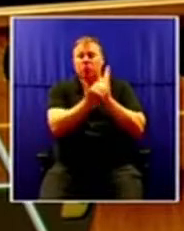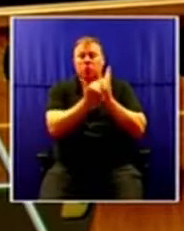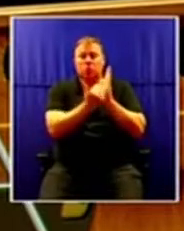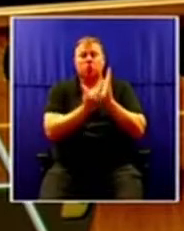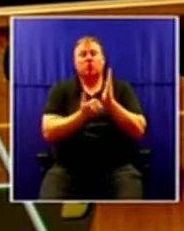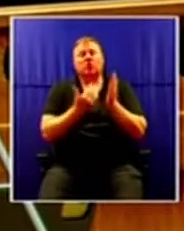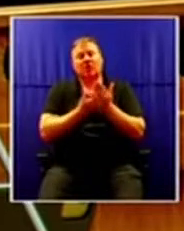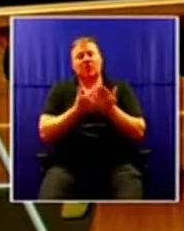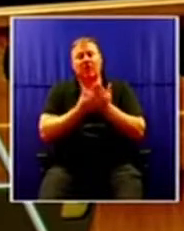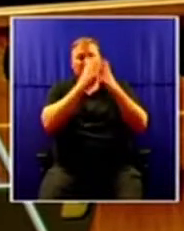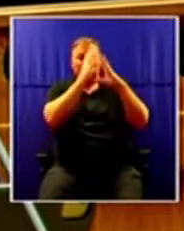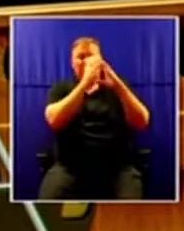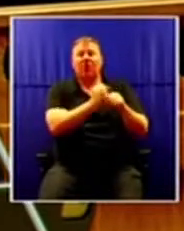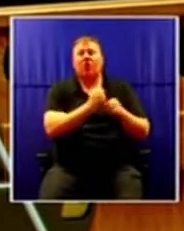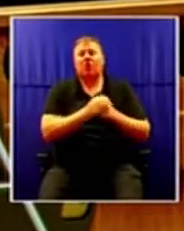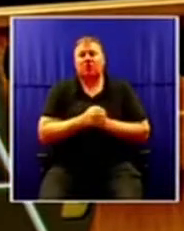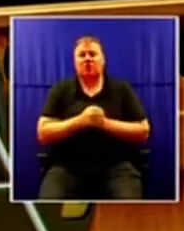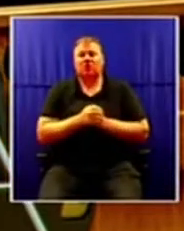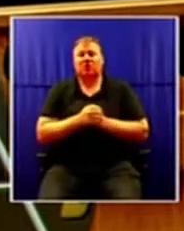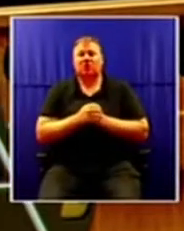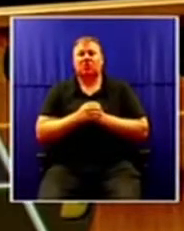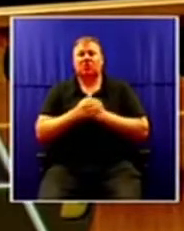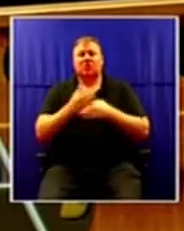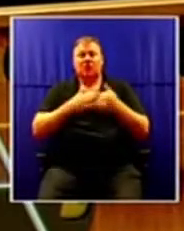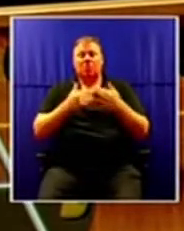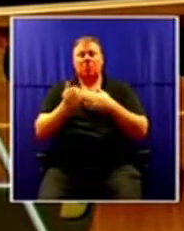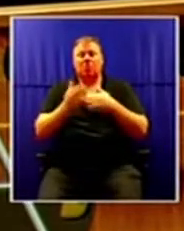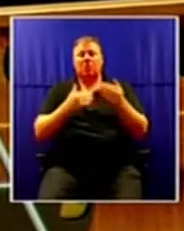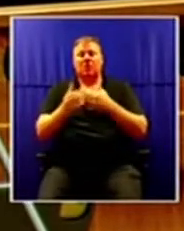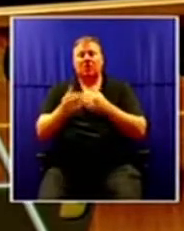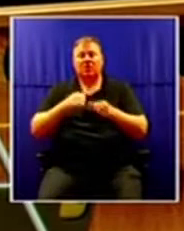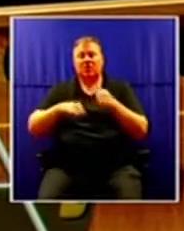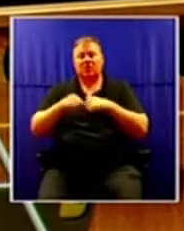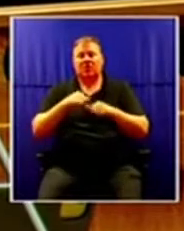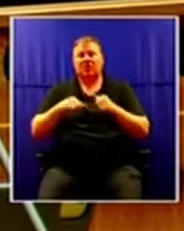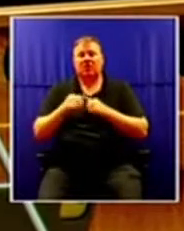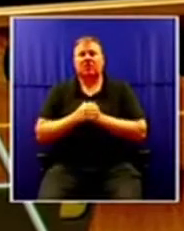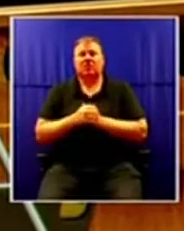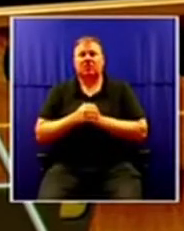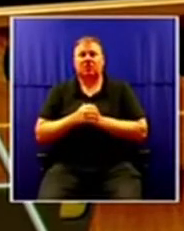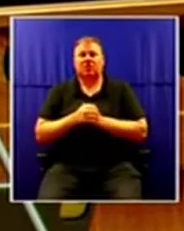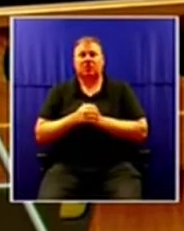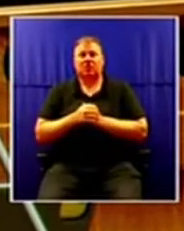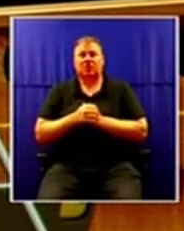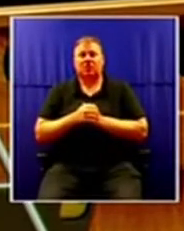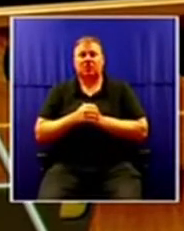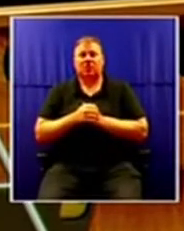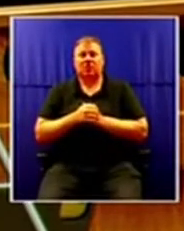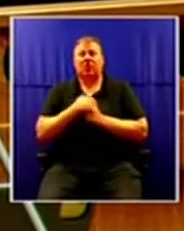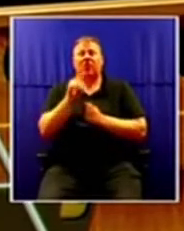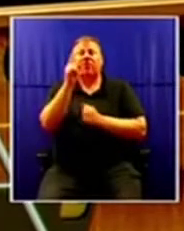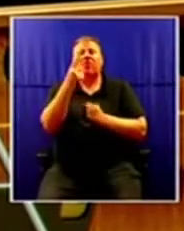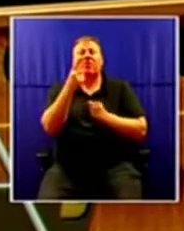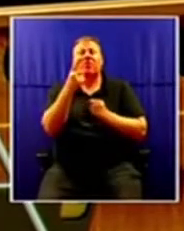we build and transform our society. Our people are our greatest strength.